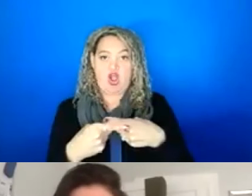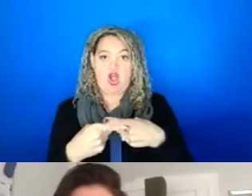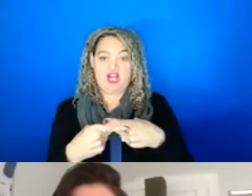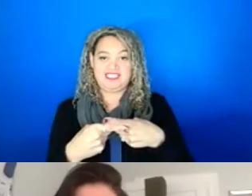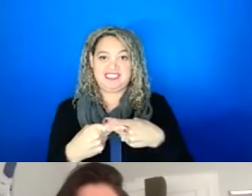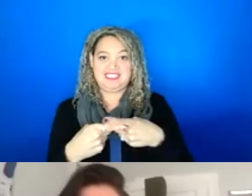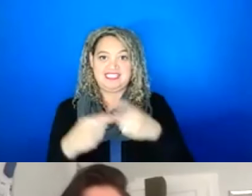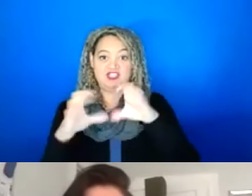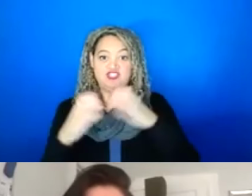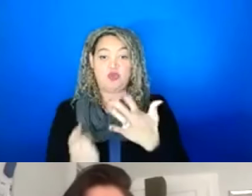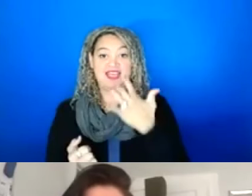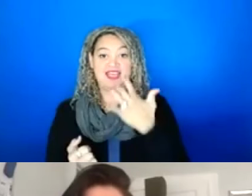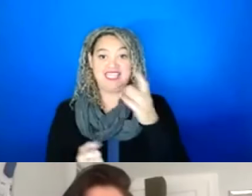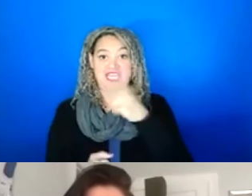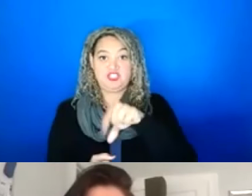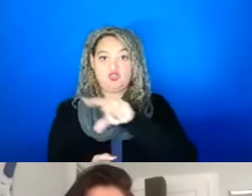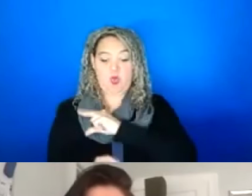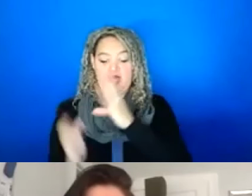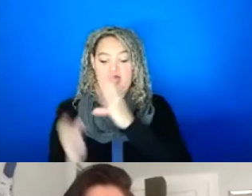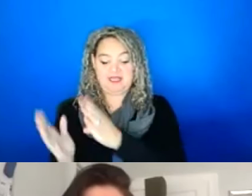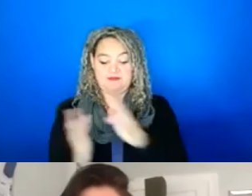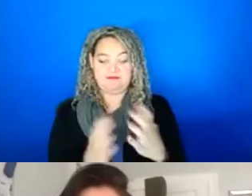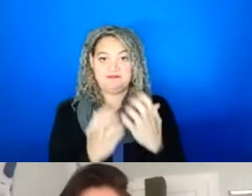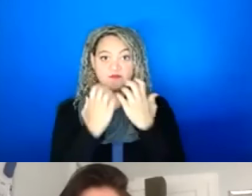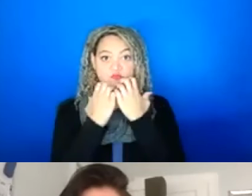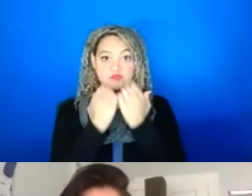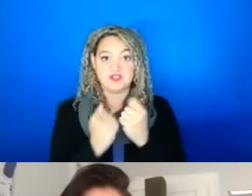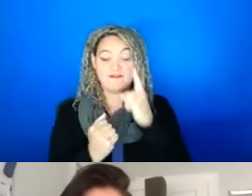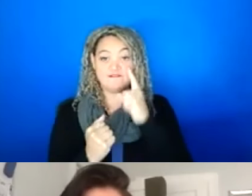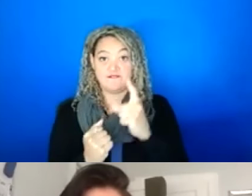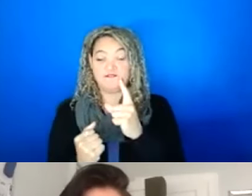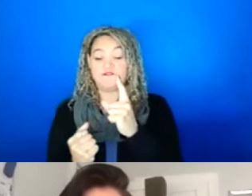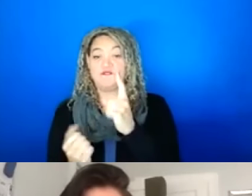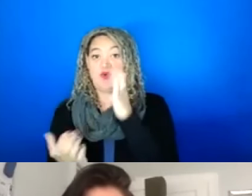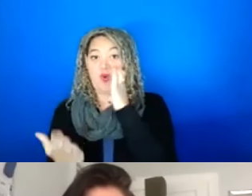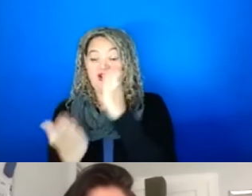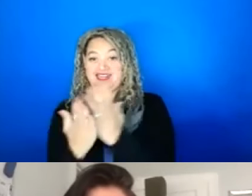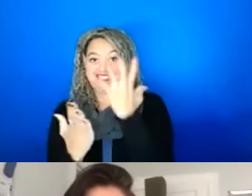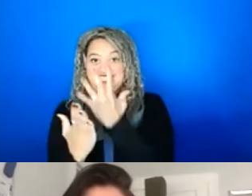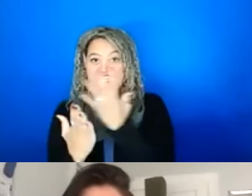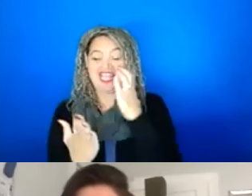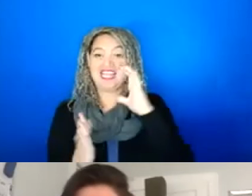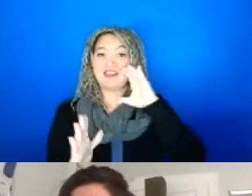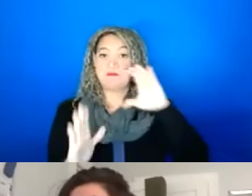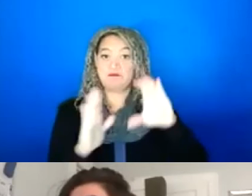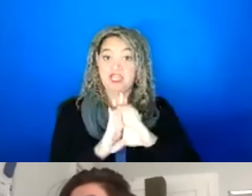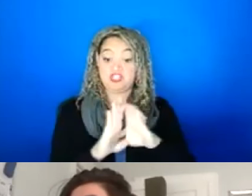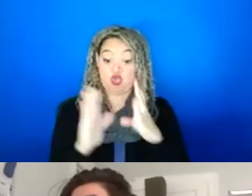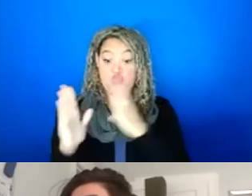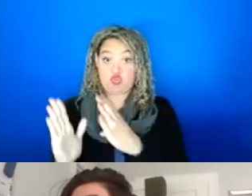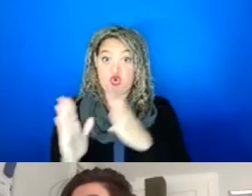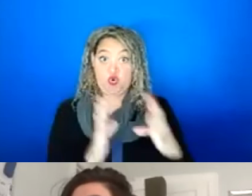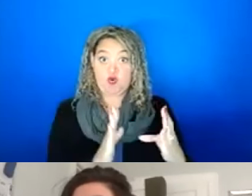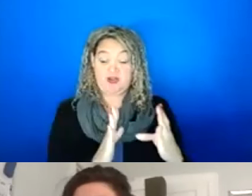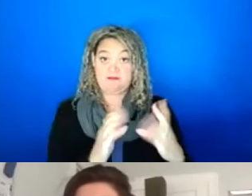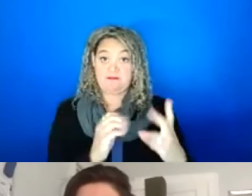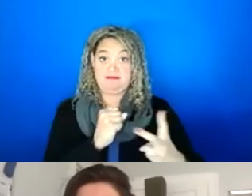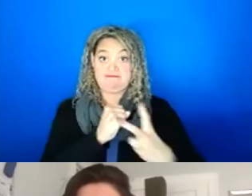quality patterns were preserved across states and pictures? And was the organization preserved